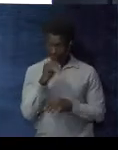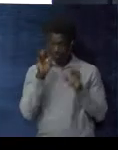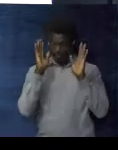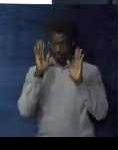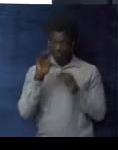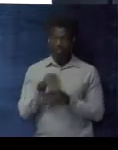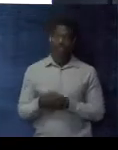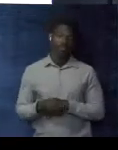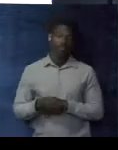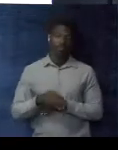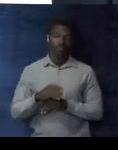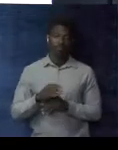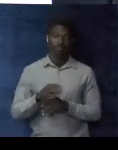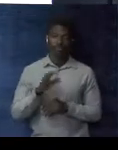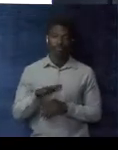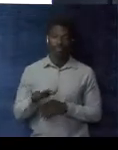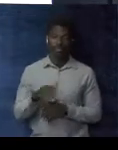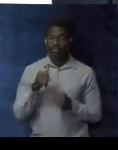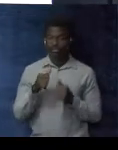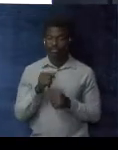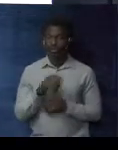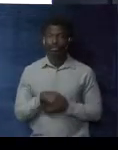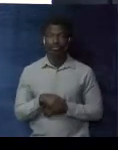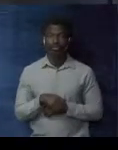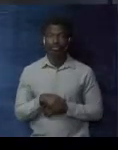You are wonderful children. Good job, you.